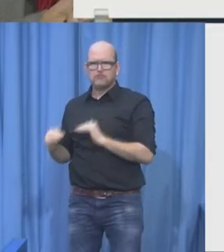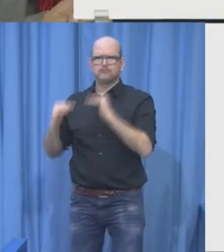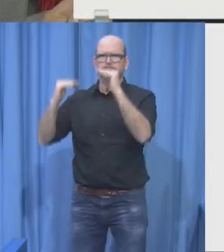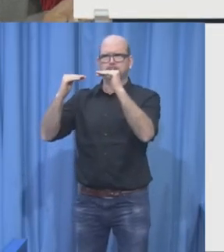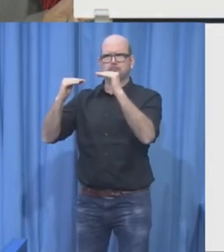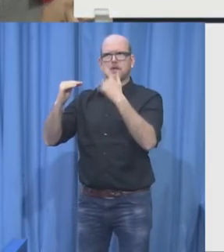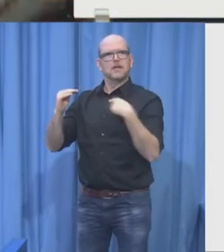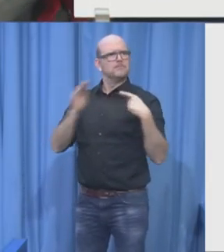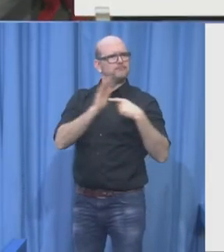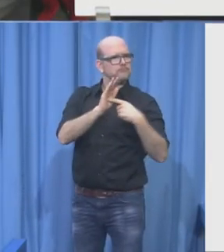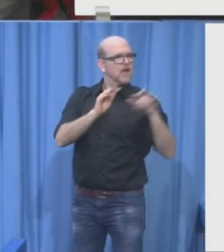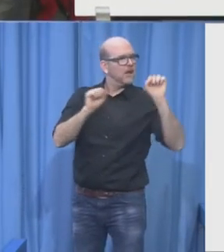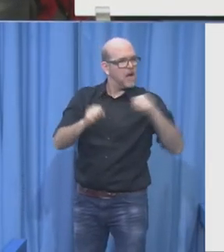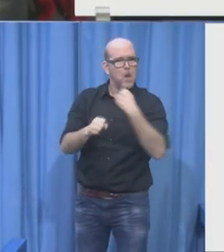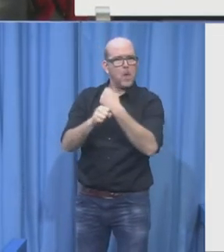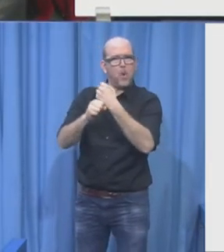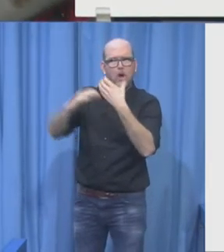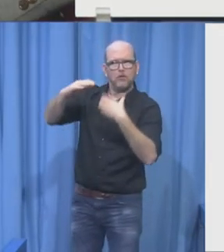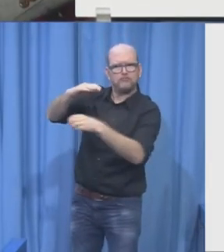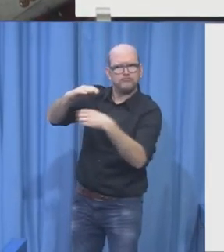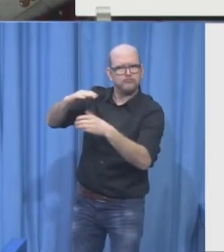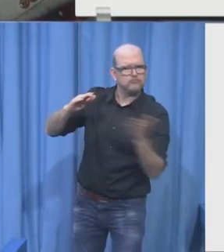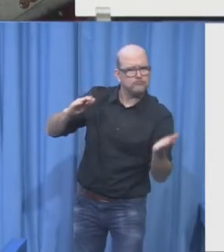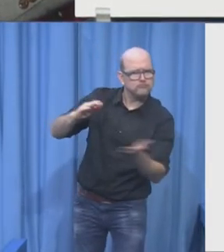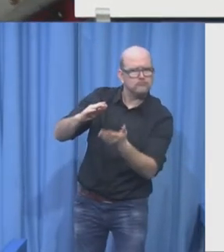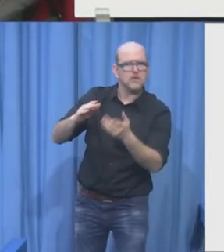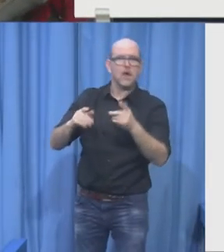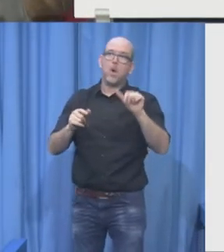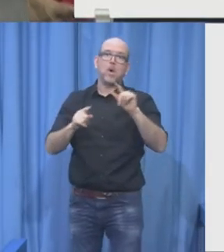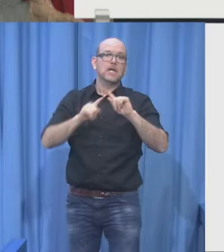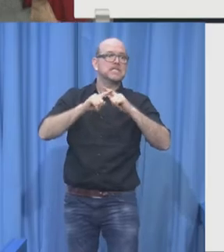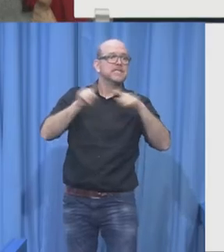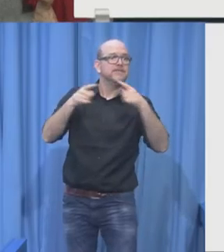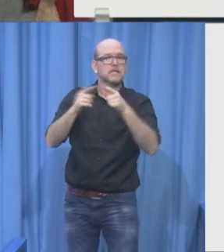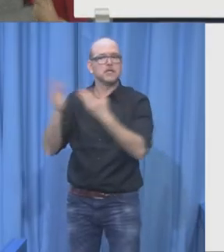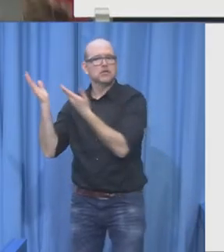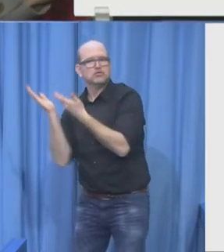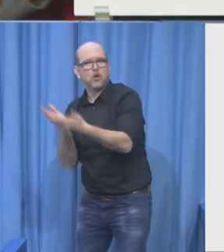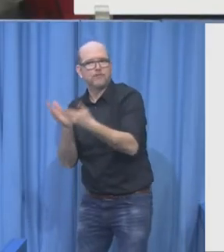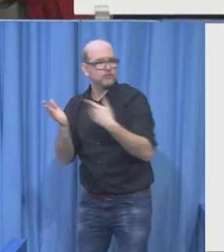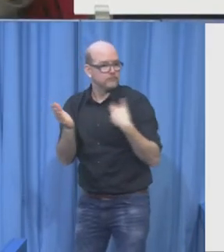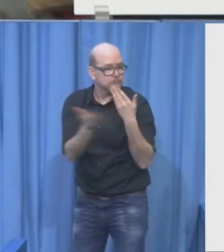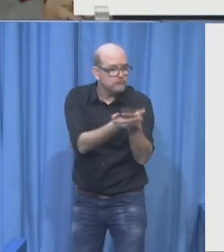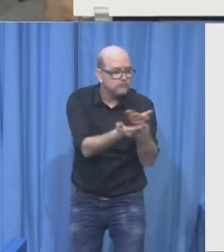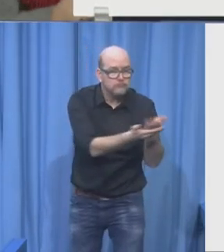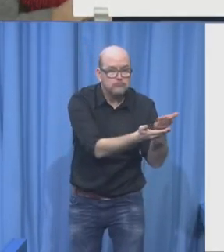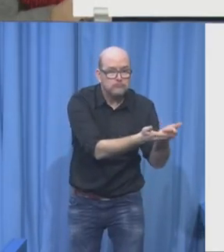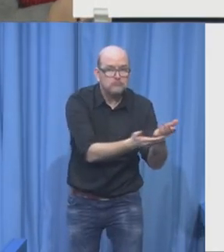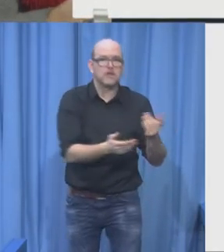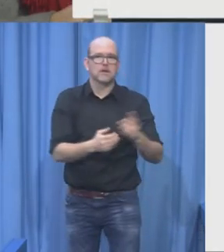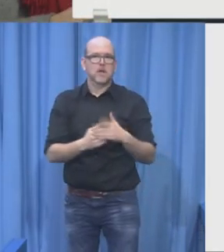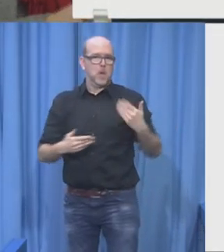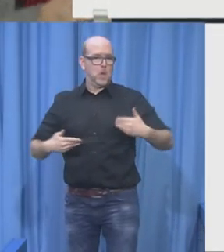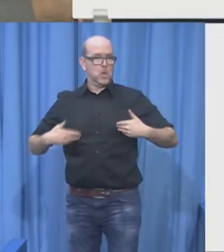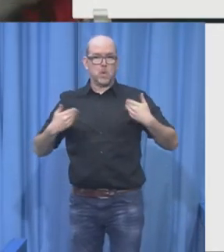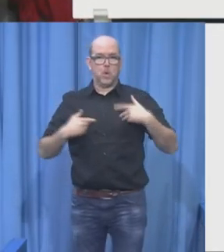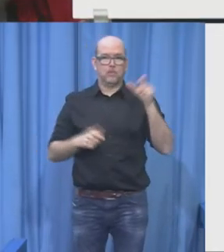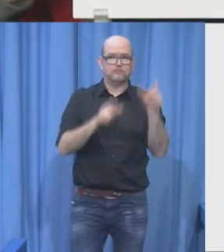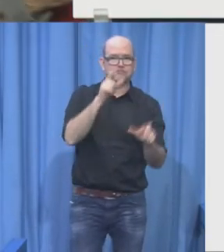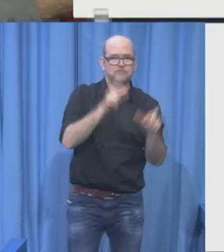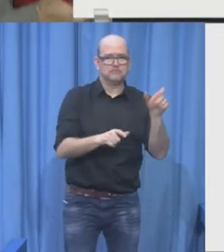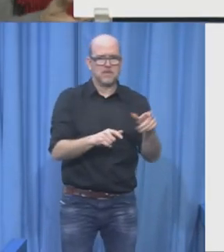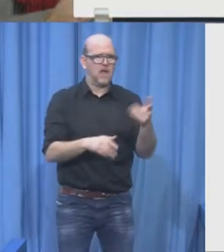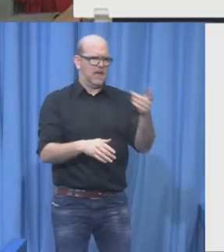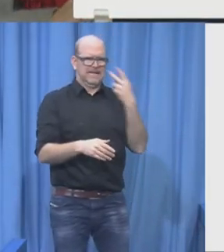services. Among these groups are youngsters at risk. You probably know in Latin America we have